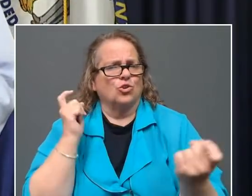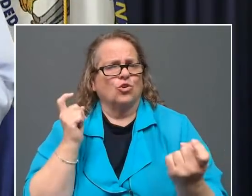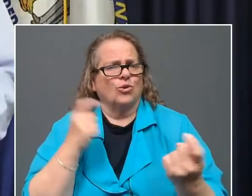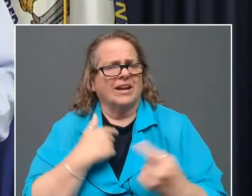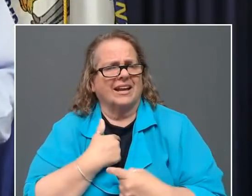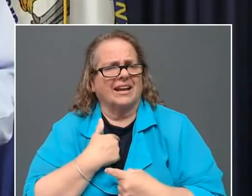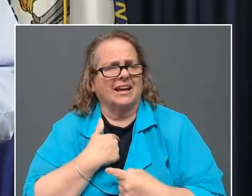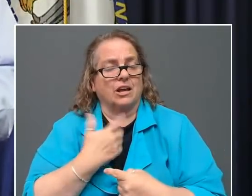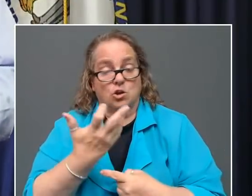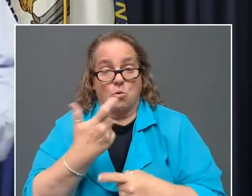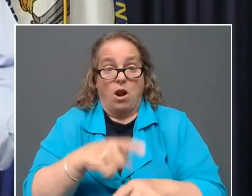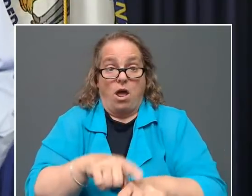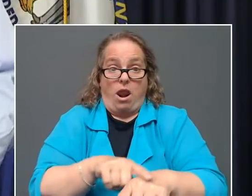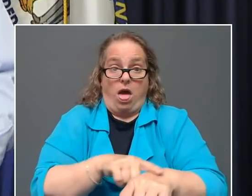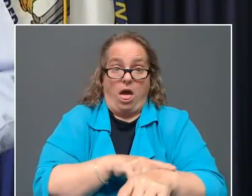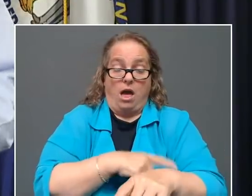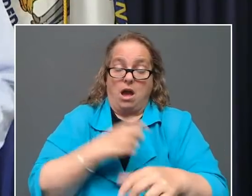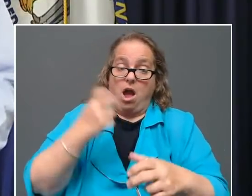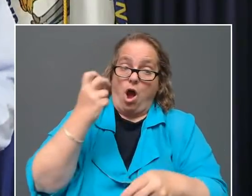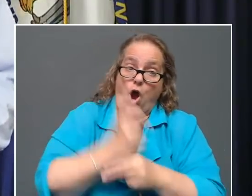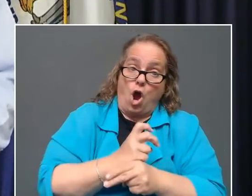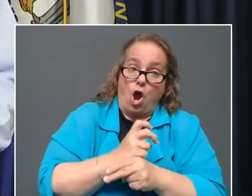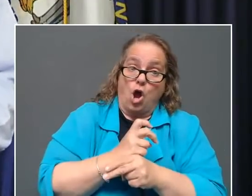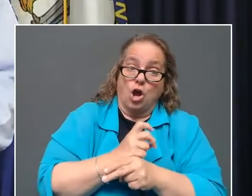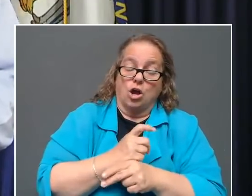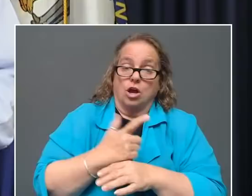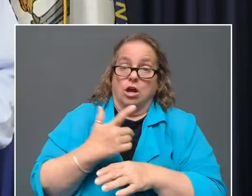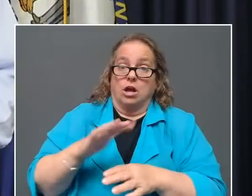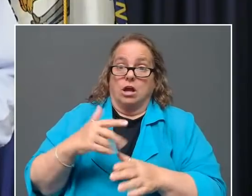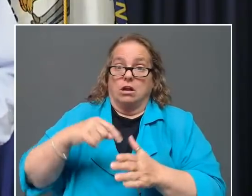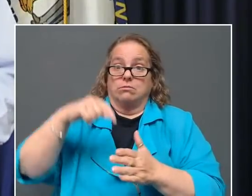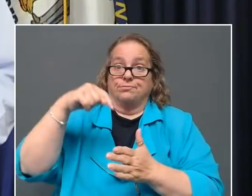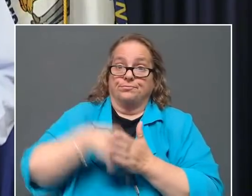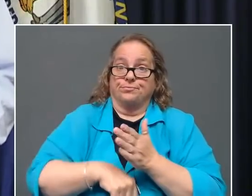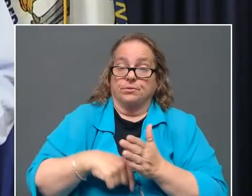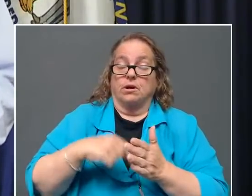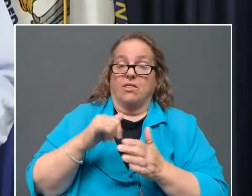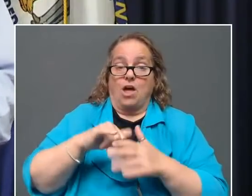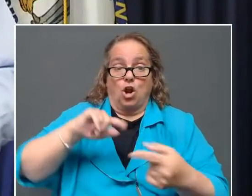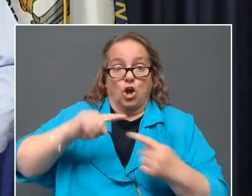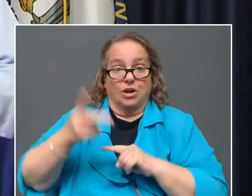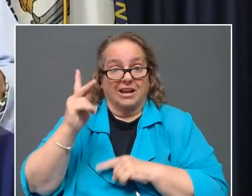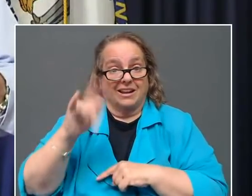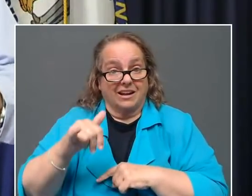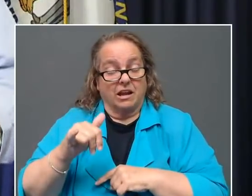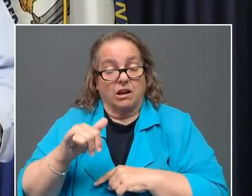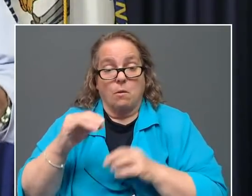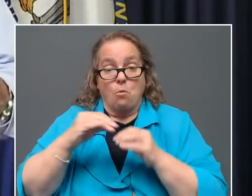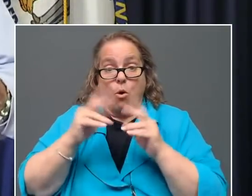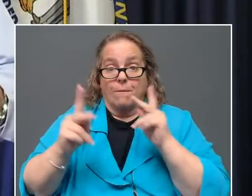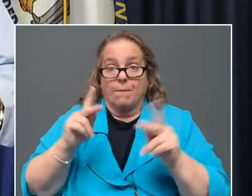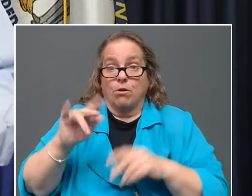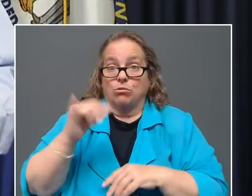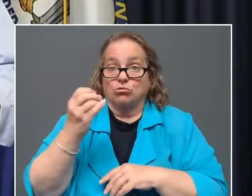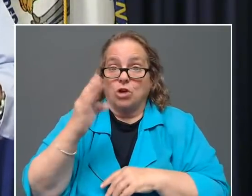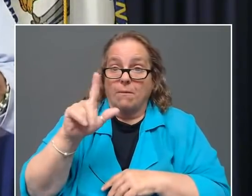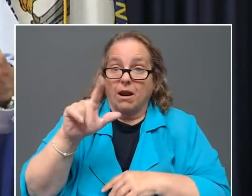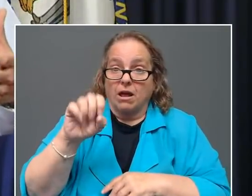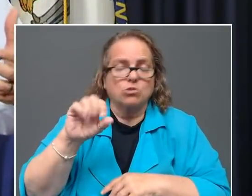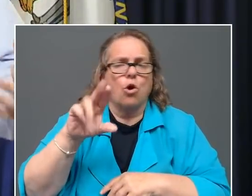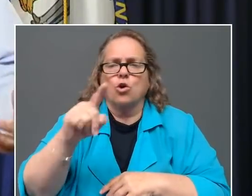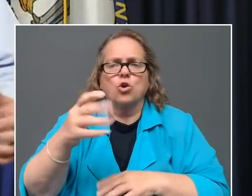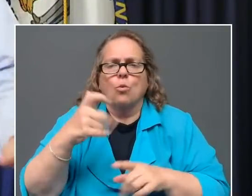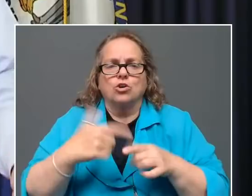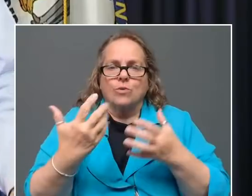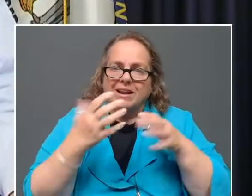hurts Kentuckians, that has more people jobless, or do you want to invest, create